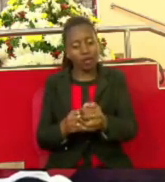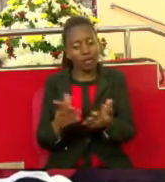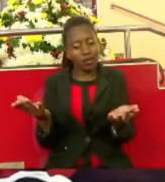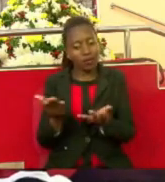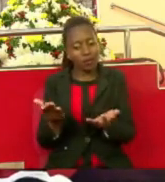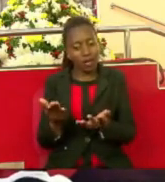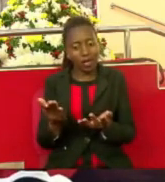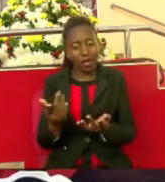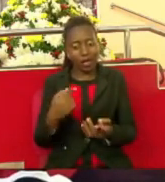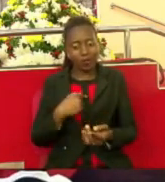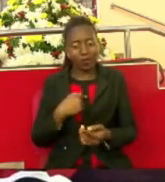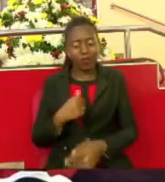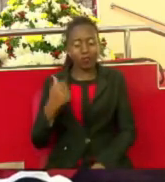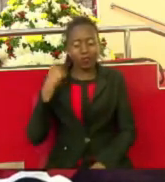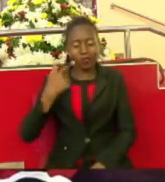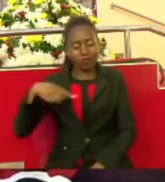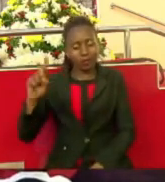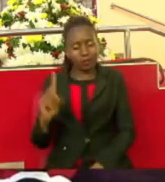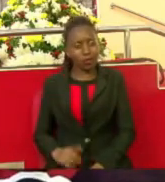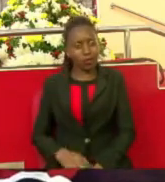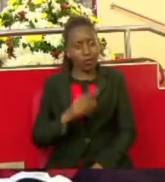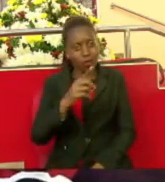You are the one who should lead us. You are the man of the house.